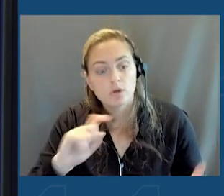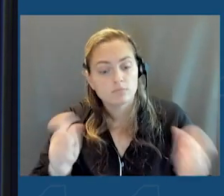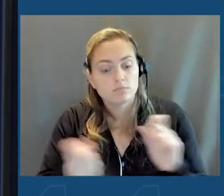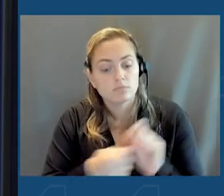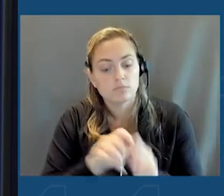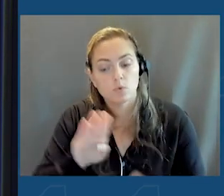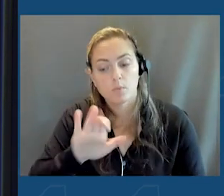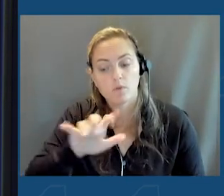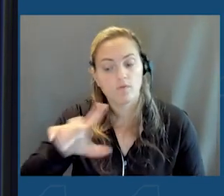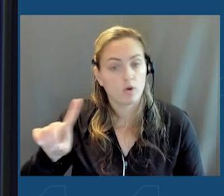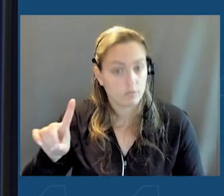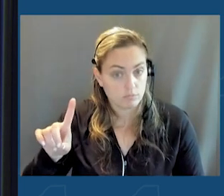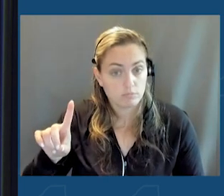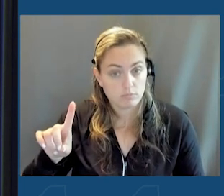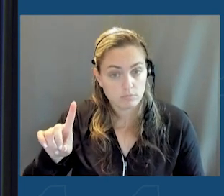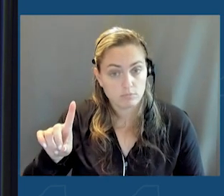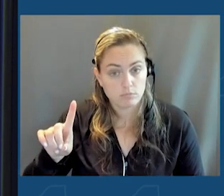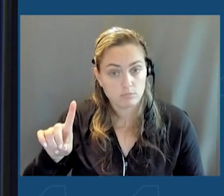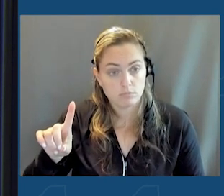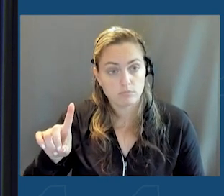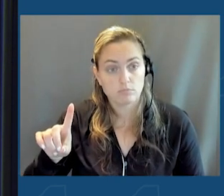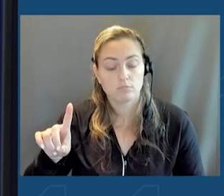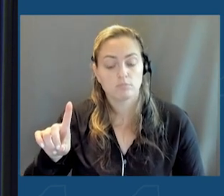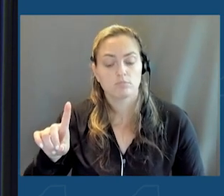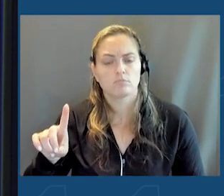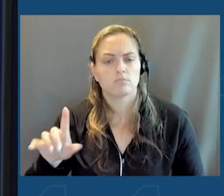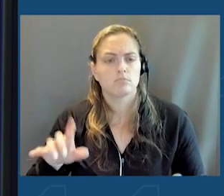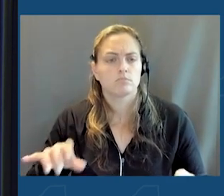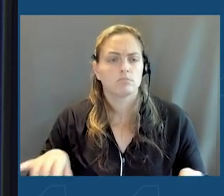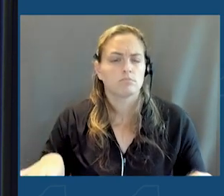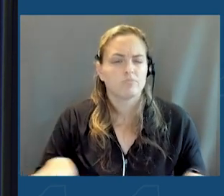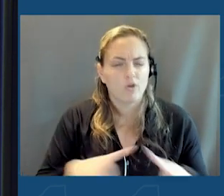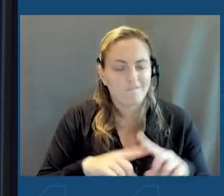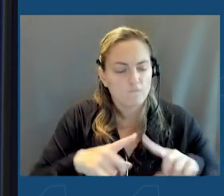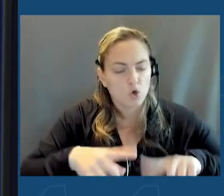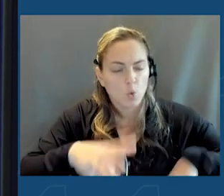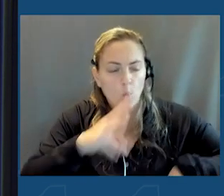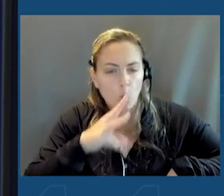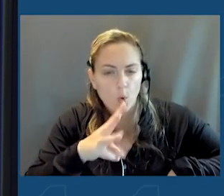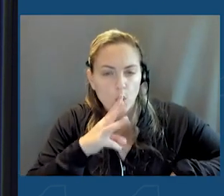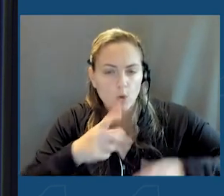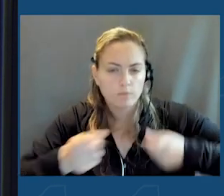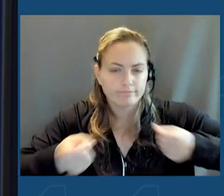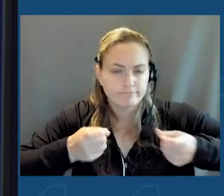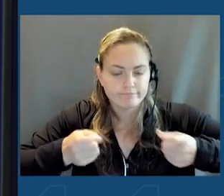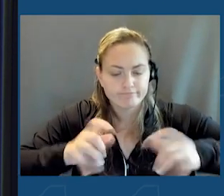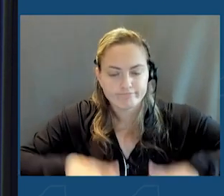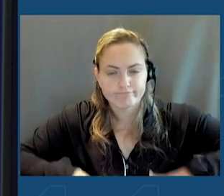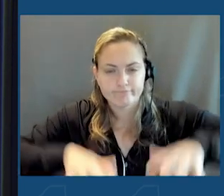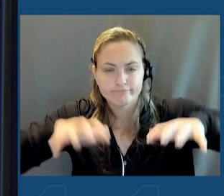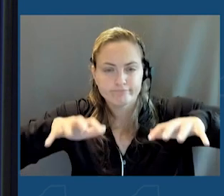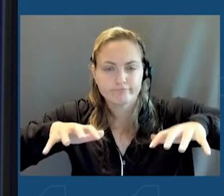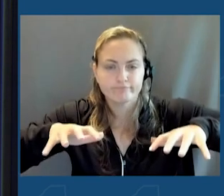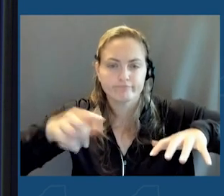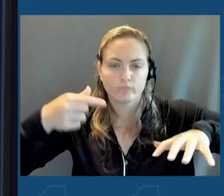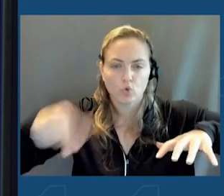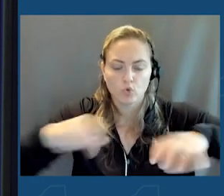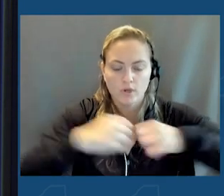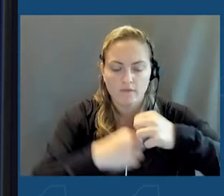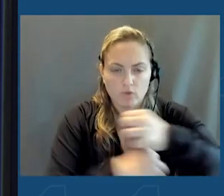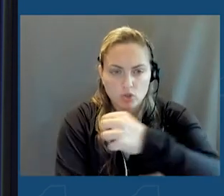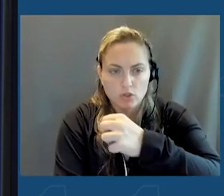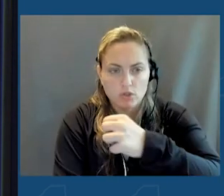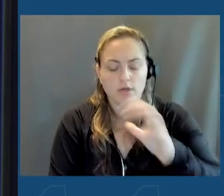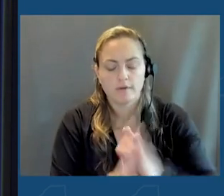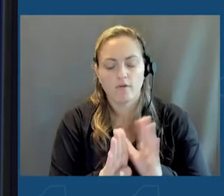boulevard, measures for storm water management and green infrastructure, and the development of Garrison